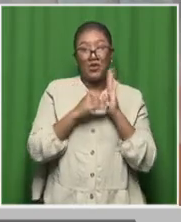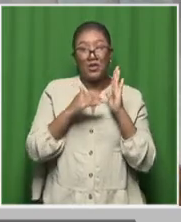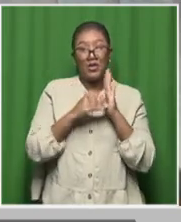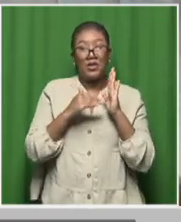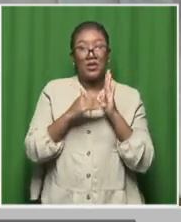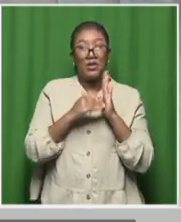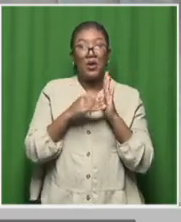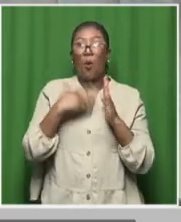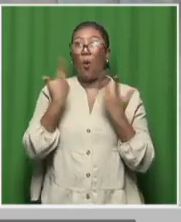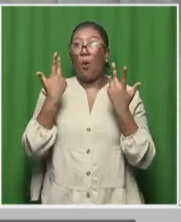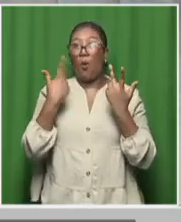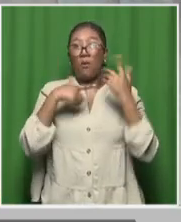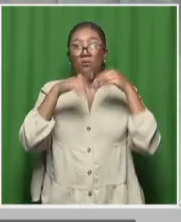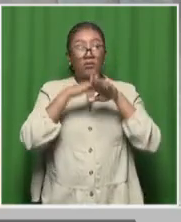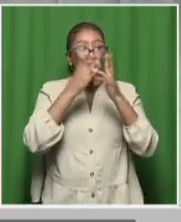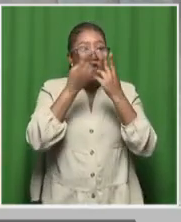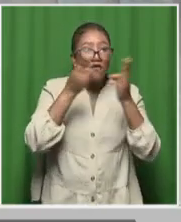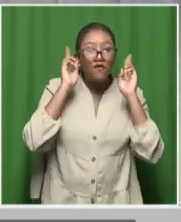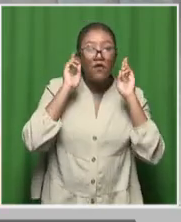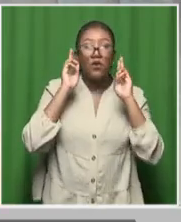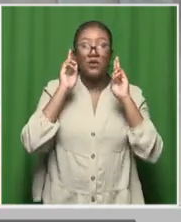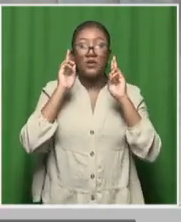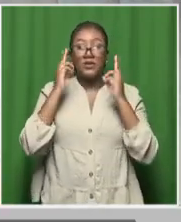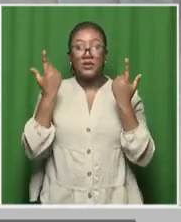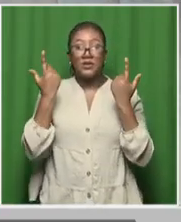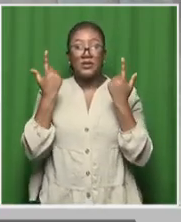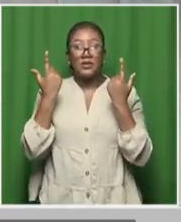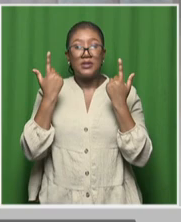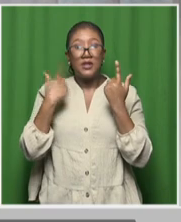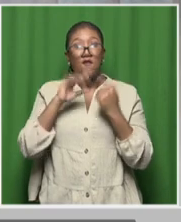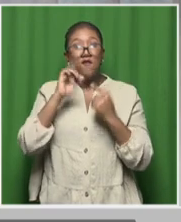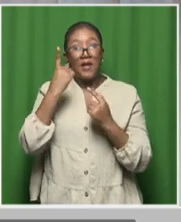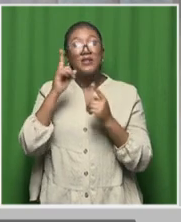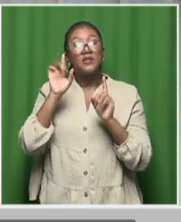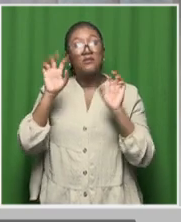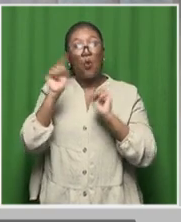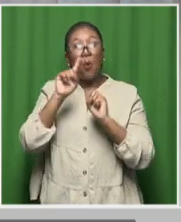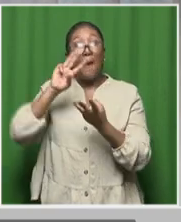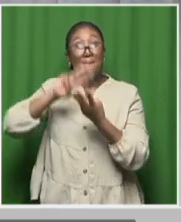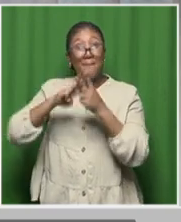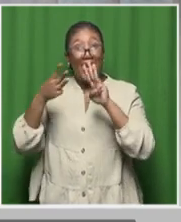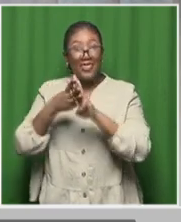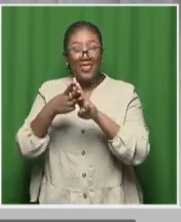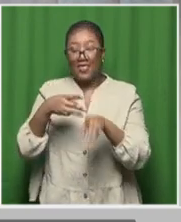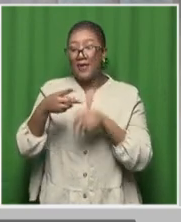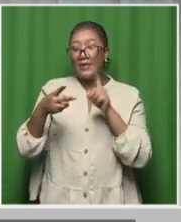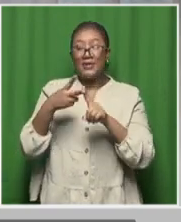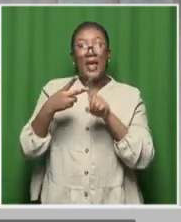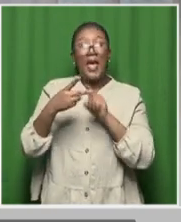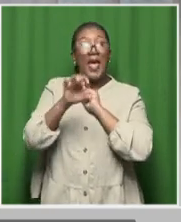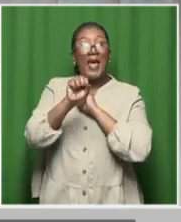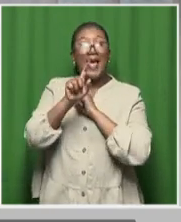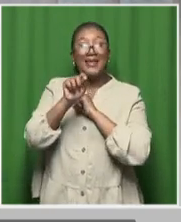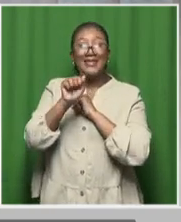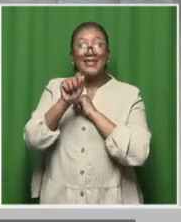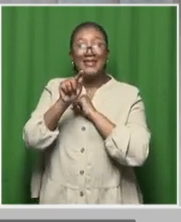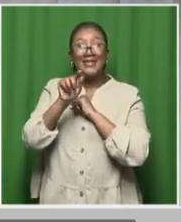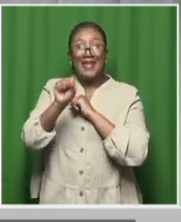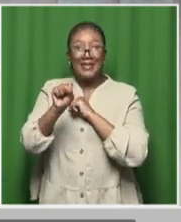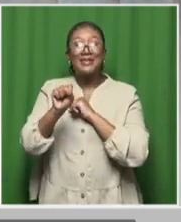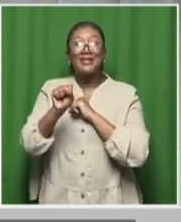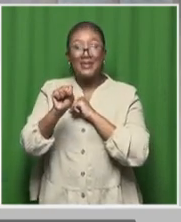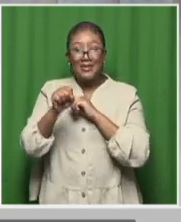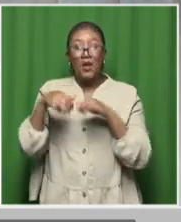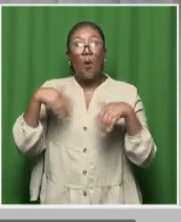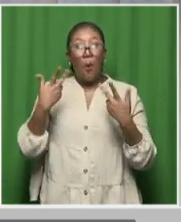if you're going to University try try and go towards stats and math degree right because a lot of stats and maths require data science or take